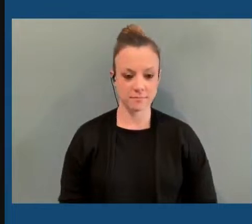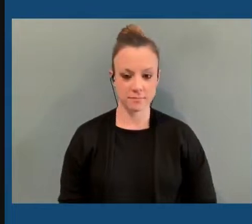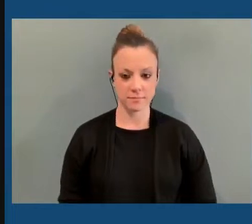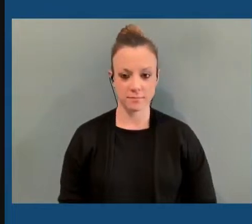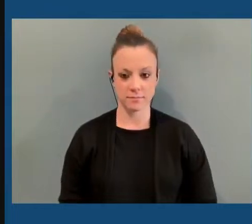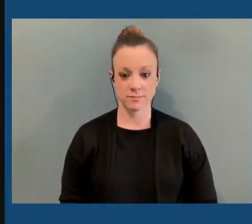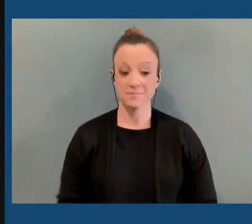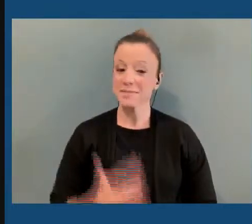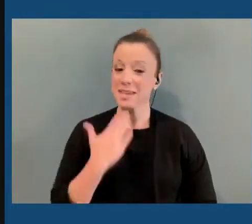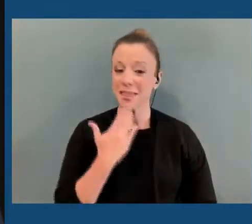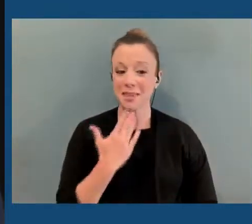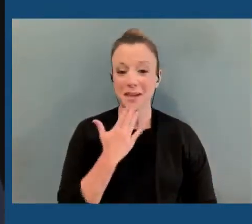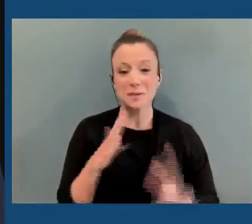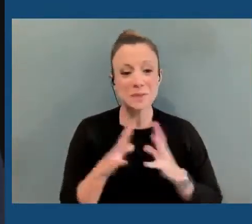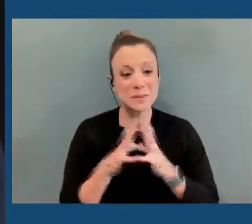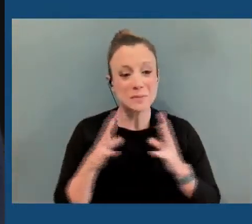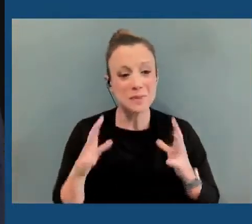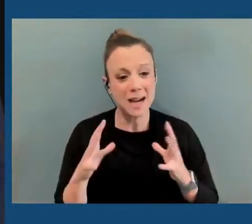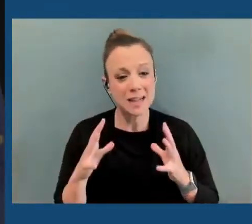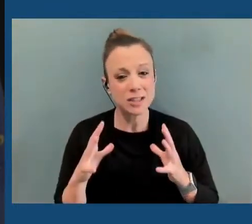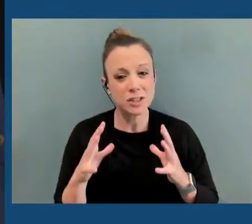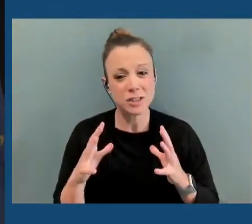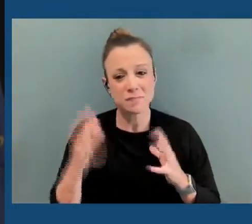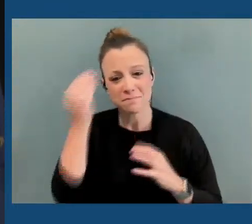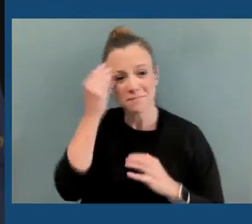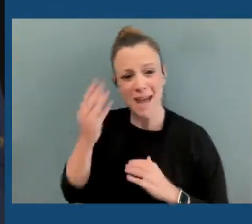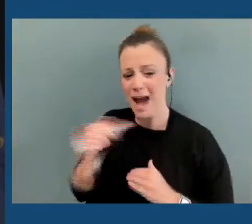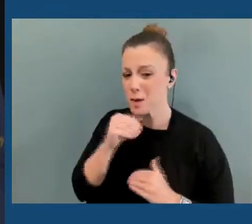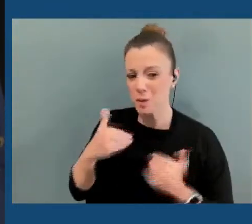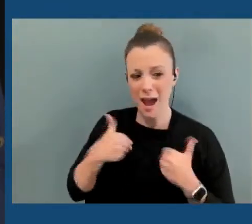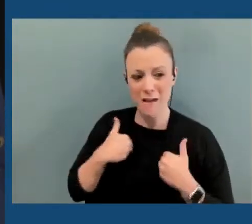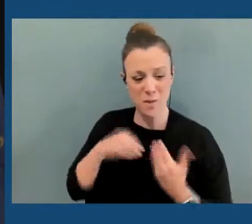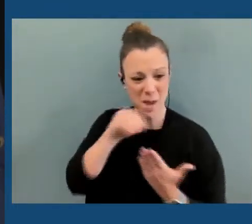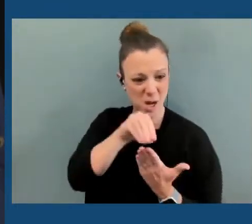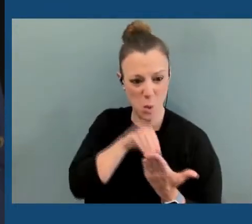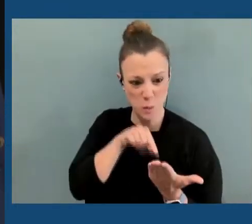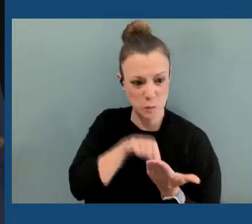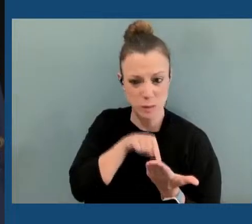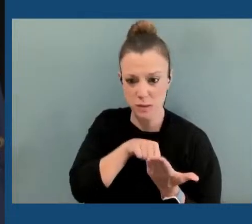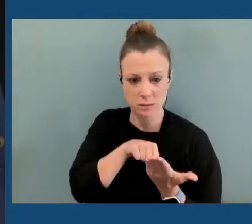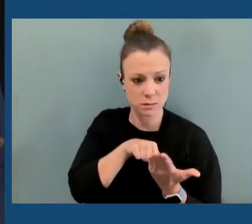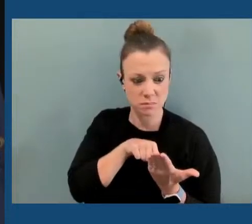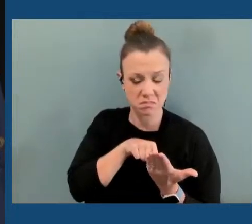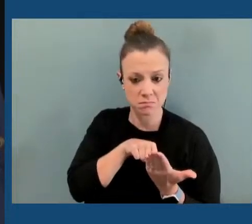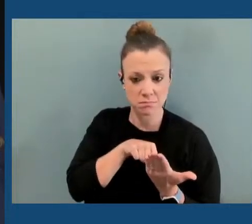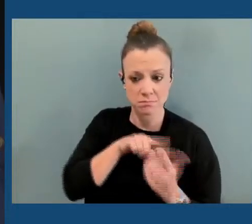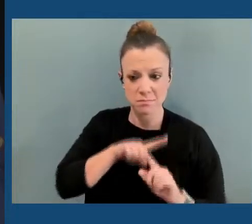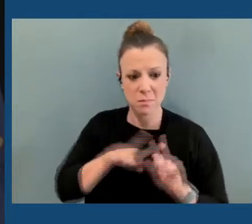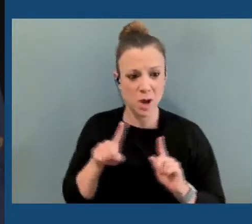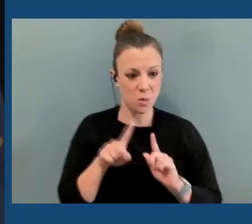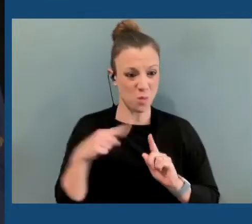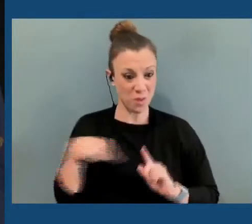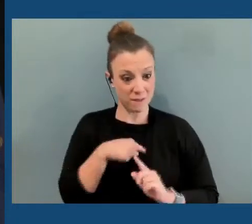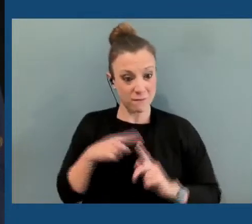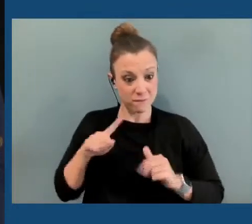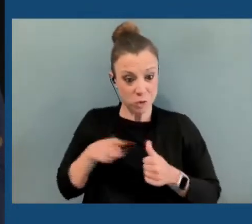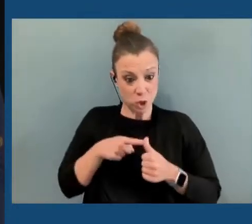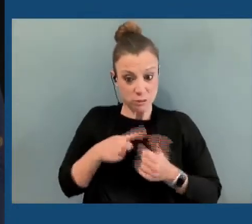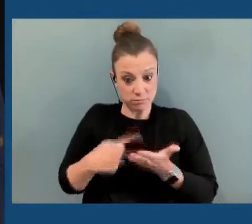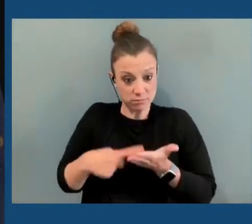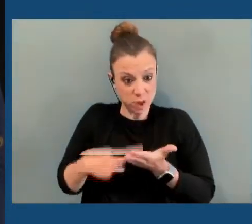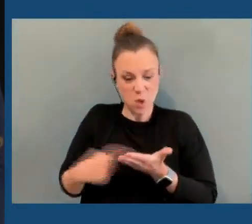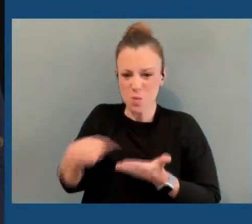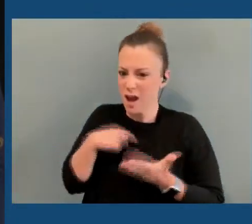Thank you very much. Something that I don't have on my notes, when we first talked about this, we were going through terrible problems with